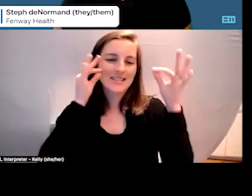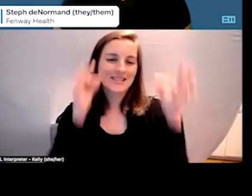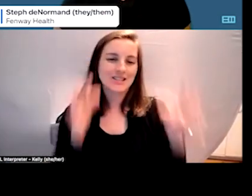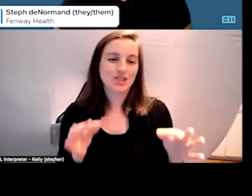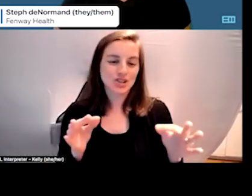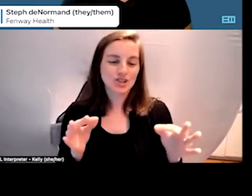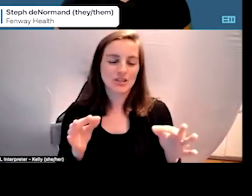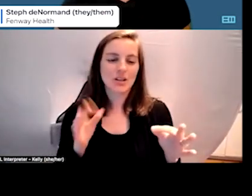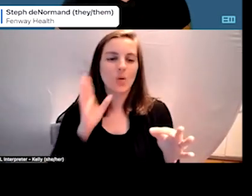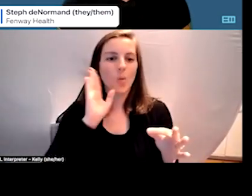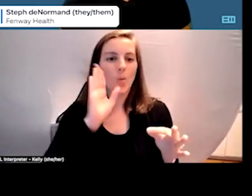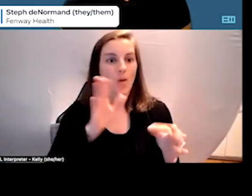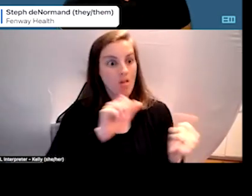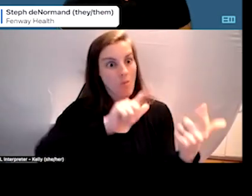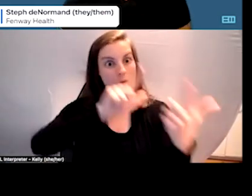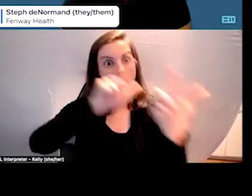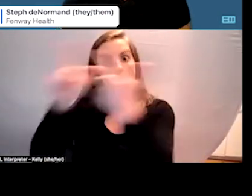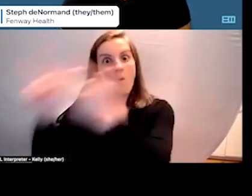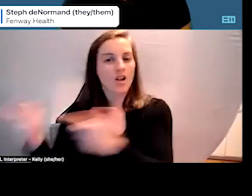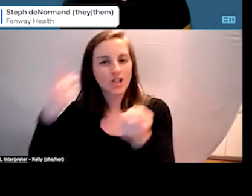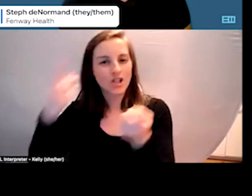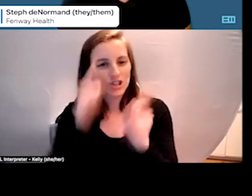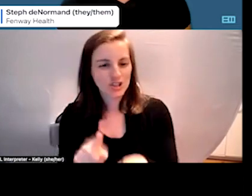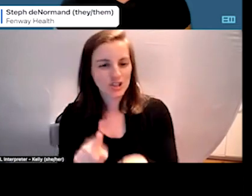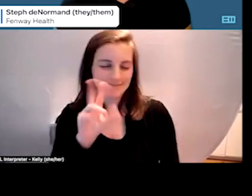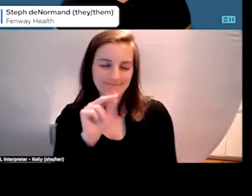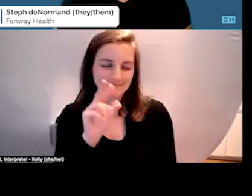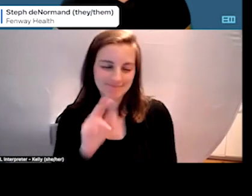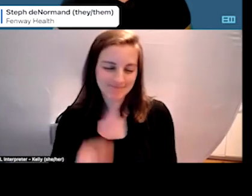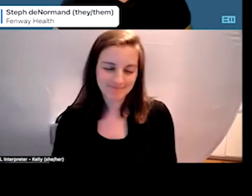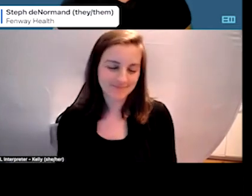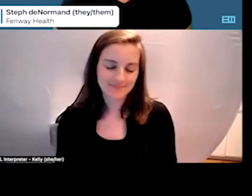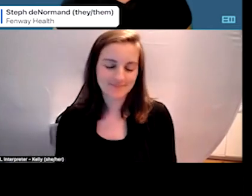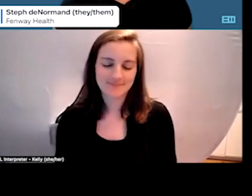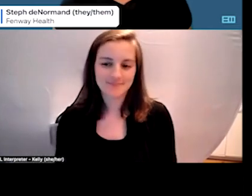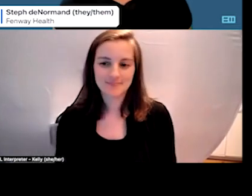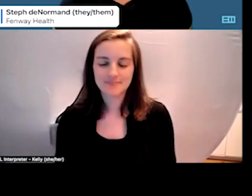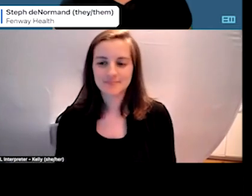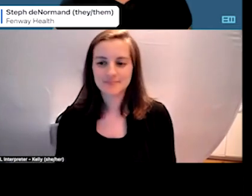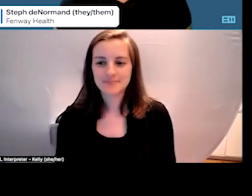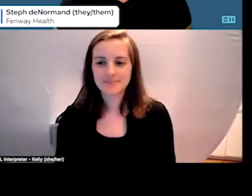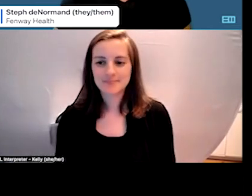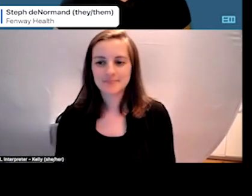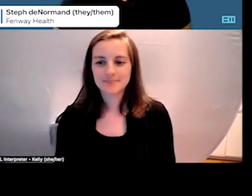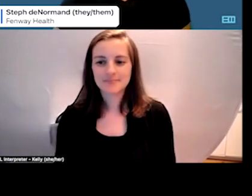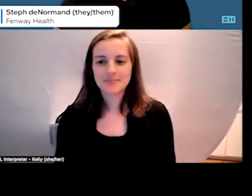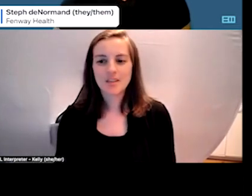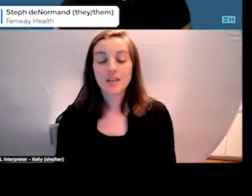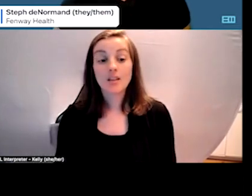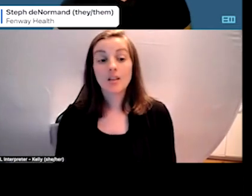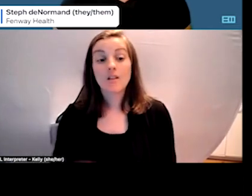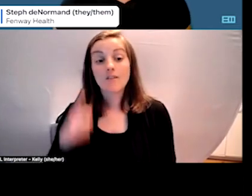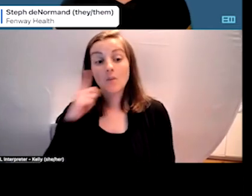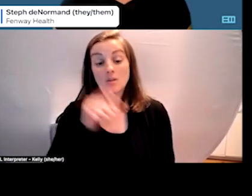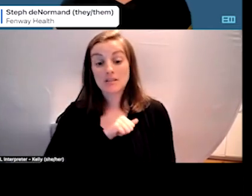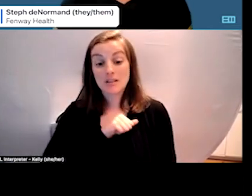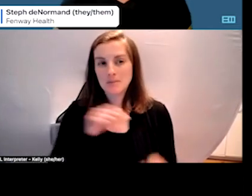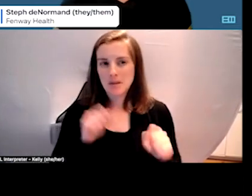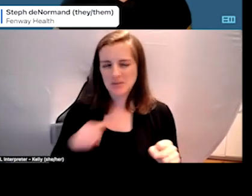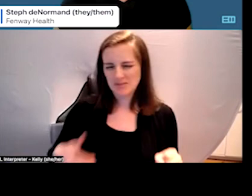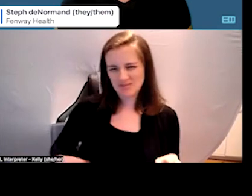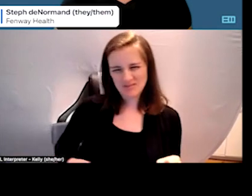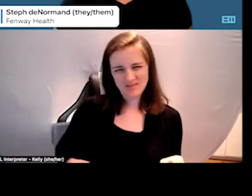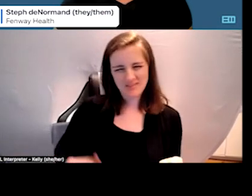And being able to have that kind of internal sense of, you know what, this isn't feeling right. I deserve